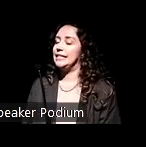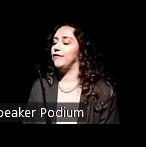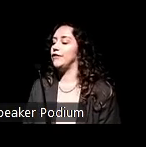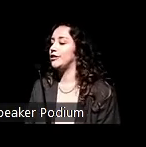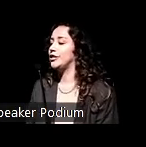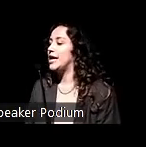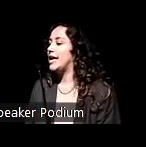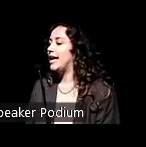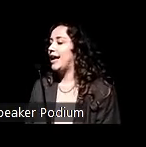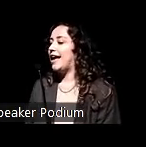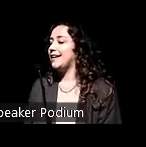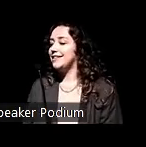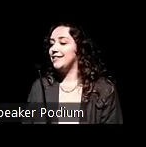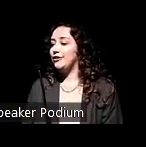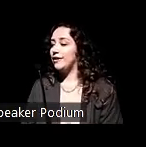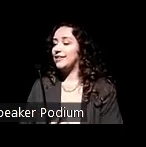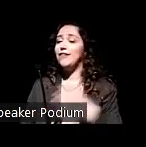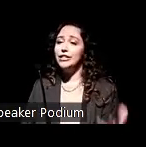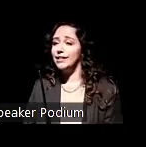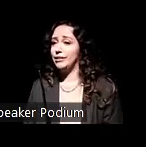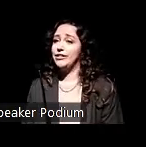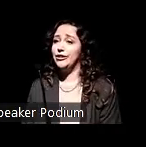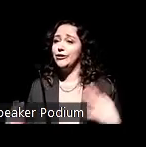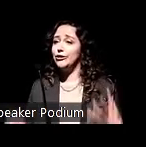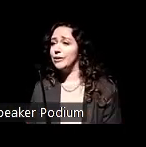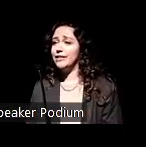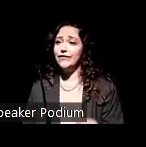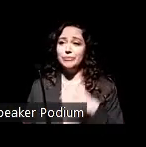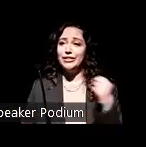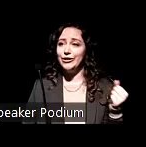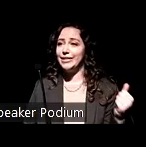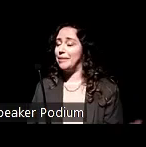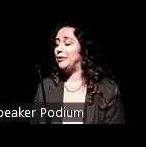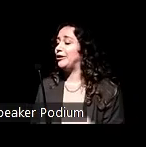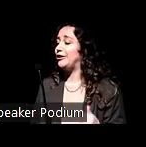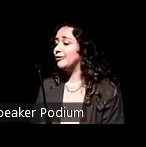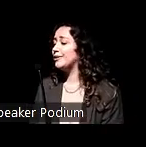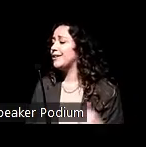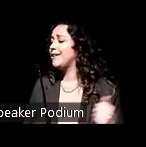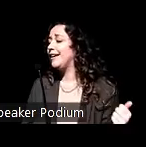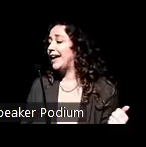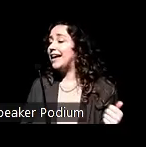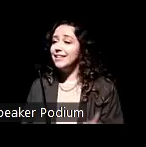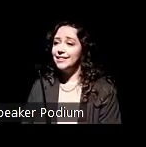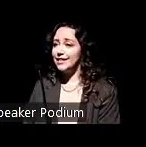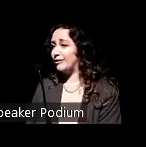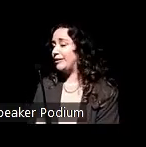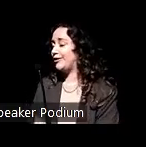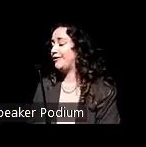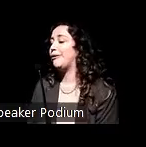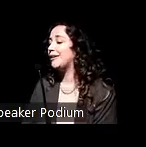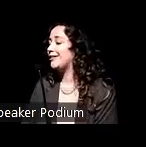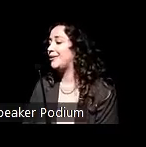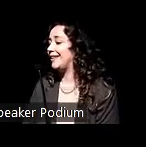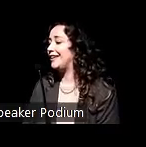and salvage. And salvaging this material, there's so many different materials that can be reused, and this saves materials